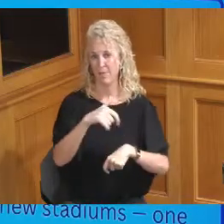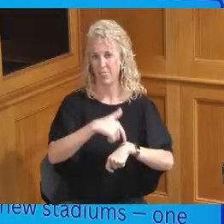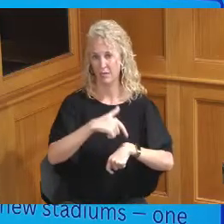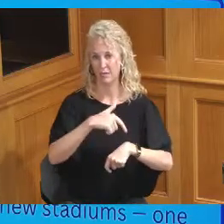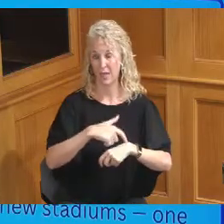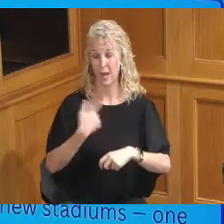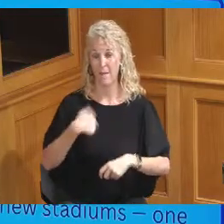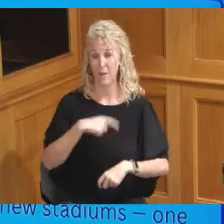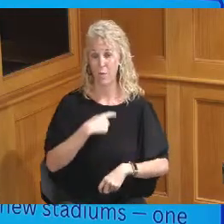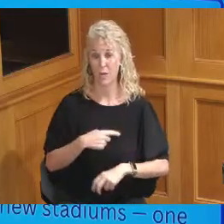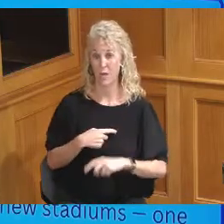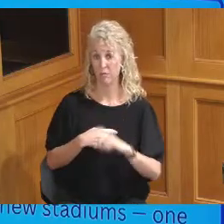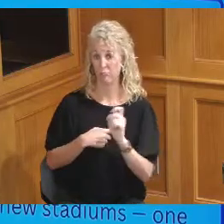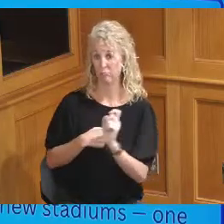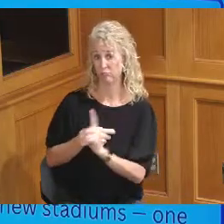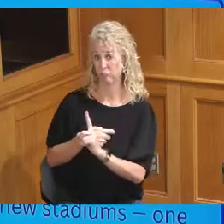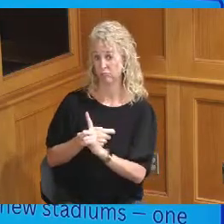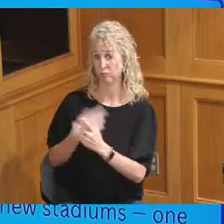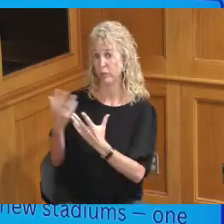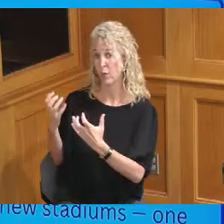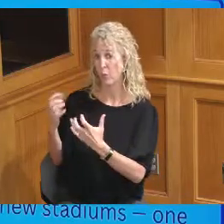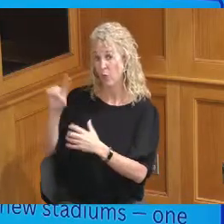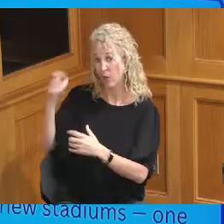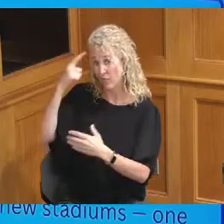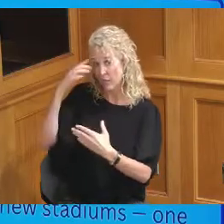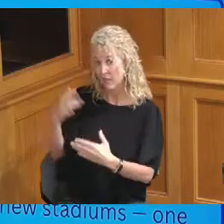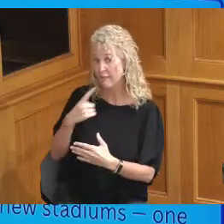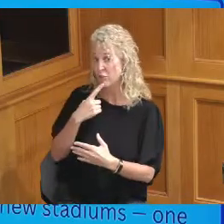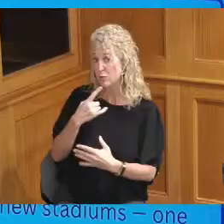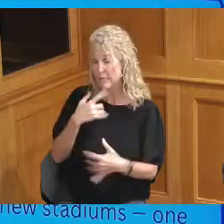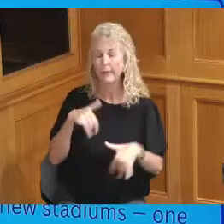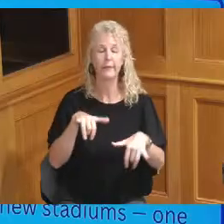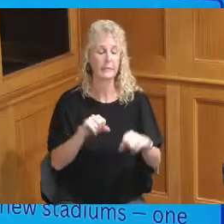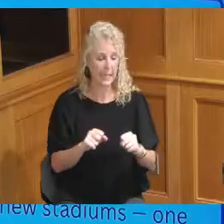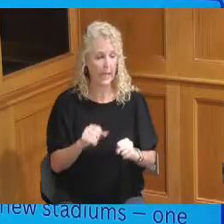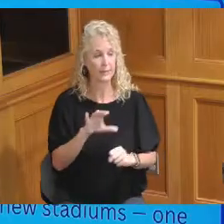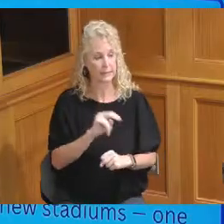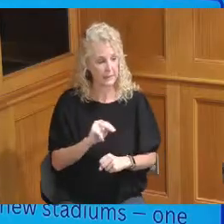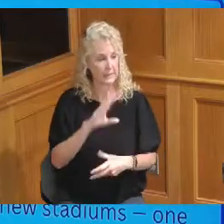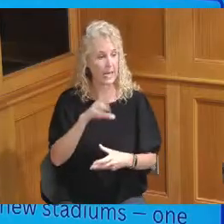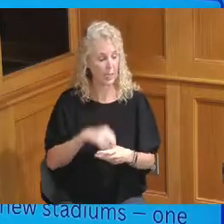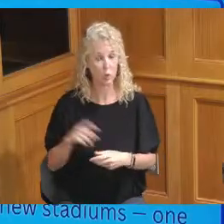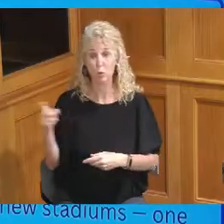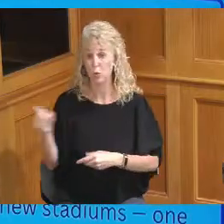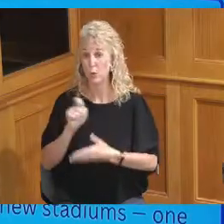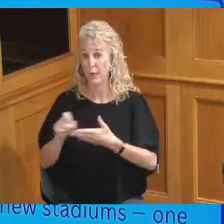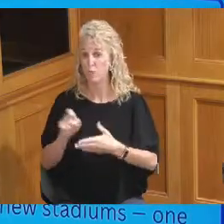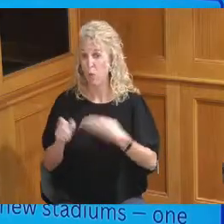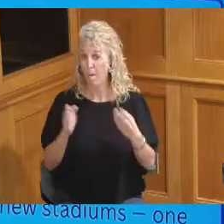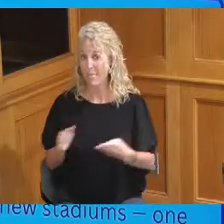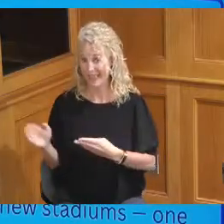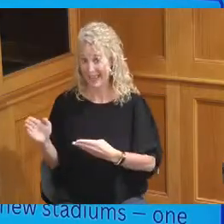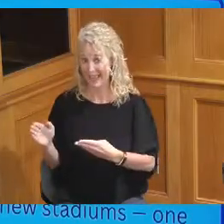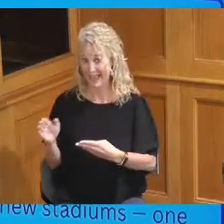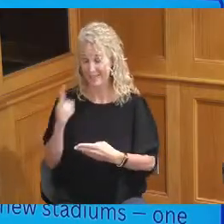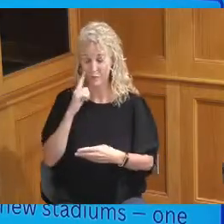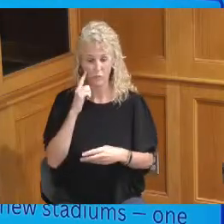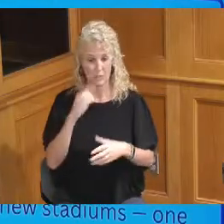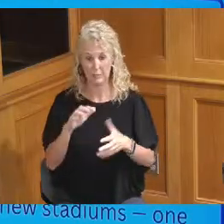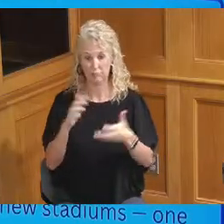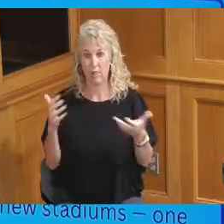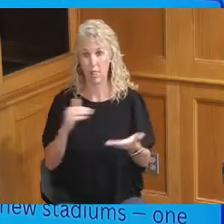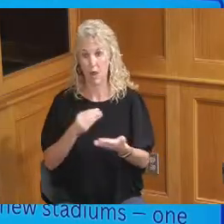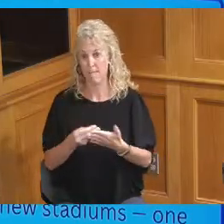we asked for the governor to make sure that we're included. He put a plan together for a whole pot of money and